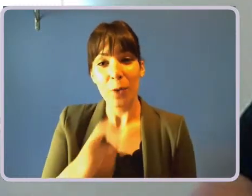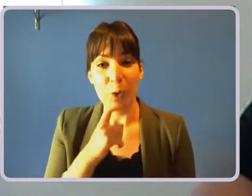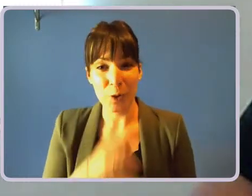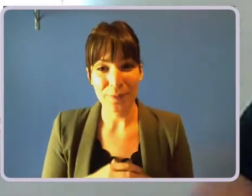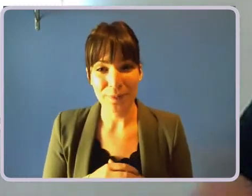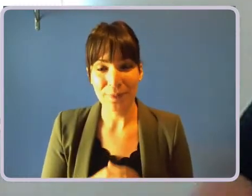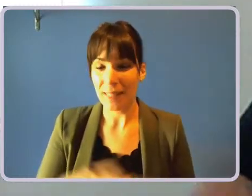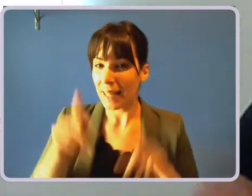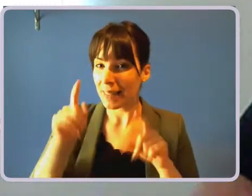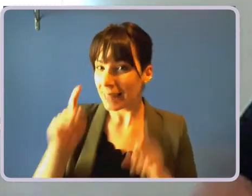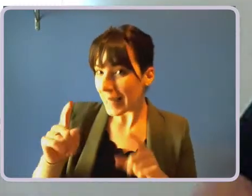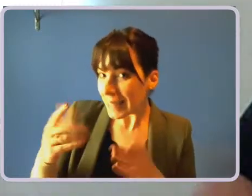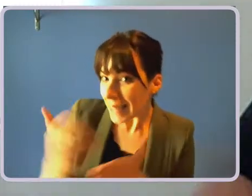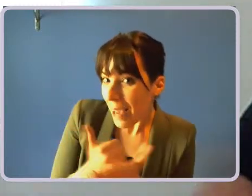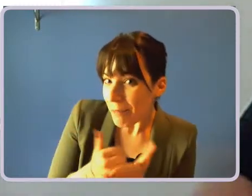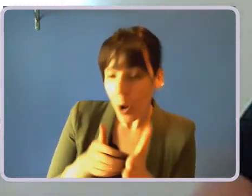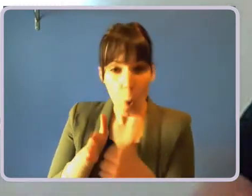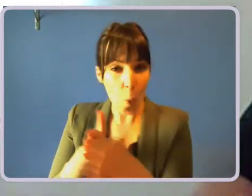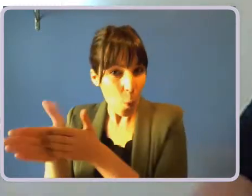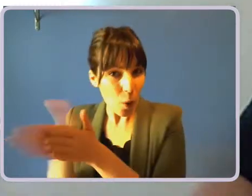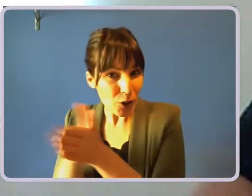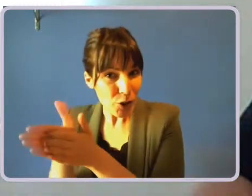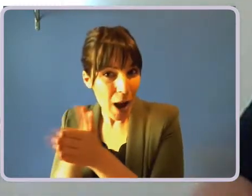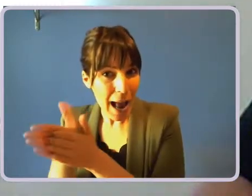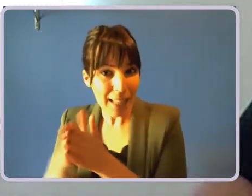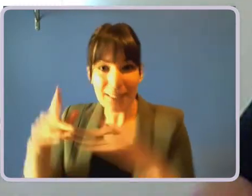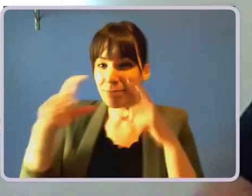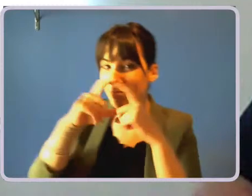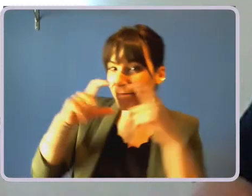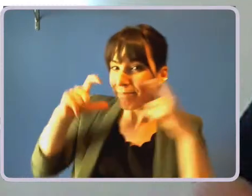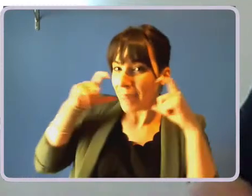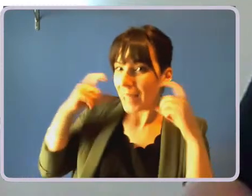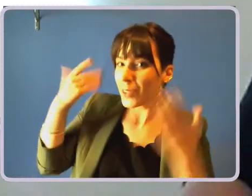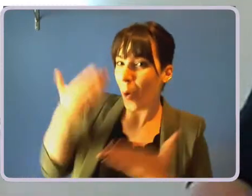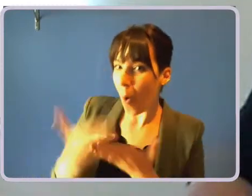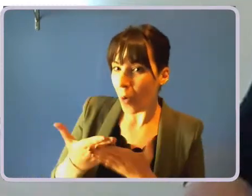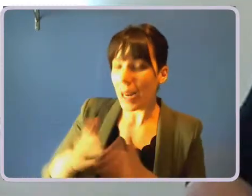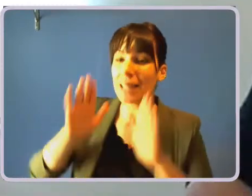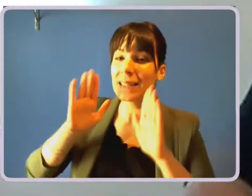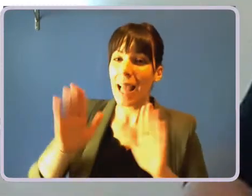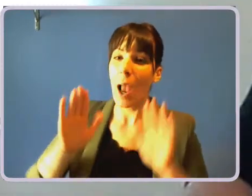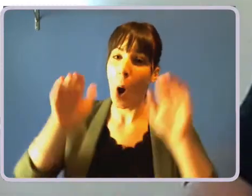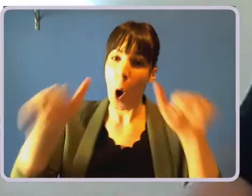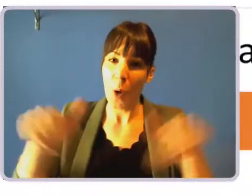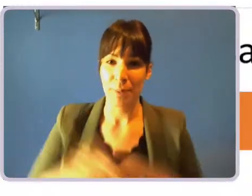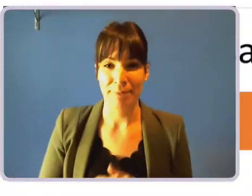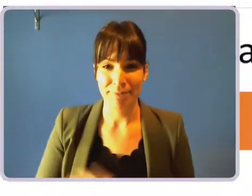safe, wash those hands, wear those masks, and stay home. Bye-bye.